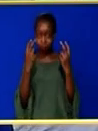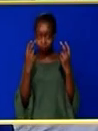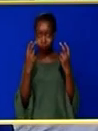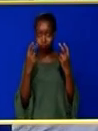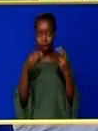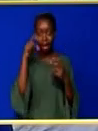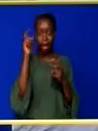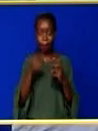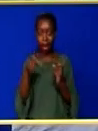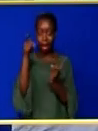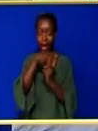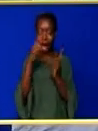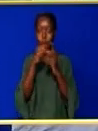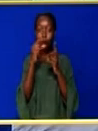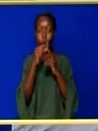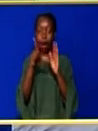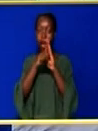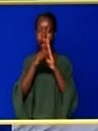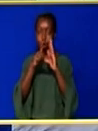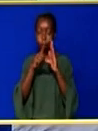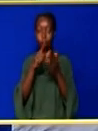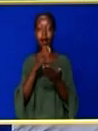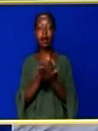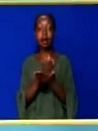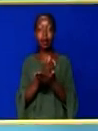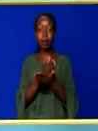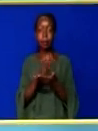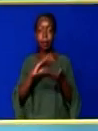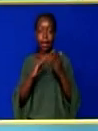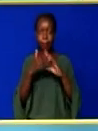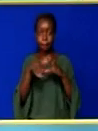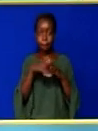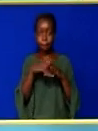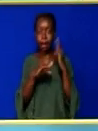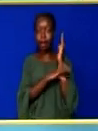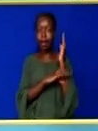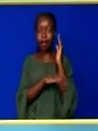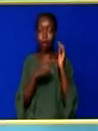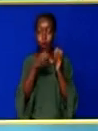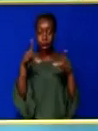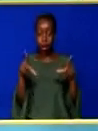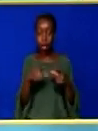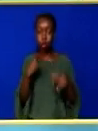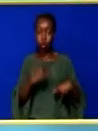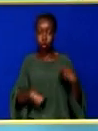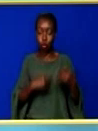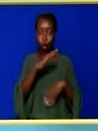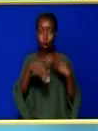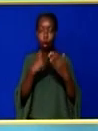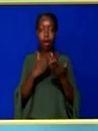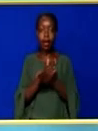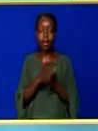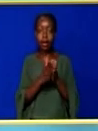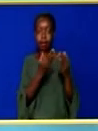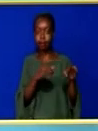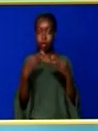add the word legal. Legal right to belong to a particular country. And with that, you are allowed to enjoy all the rights and freedoms as